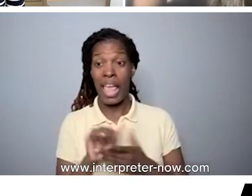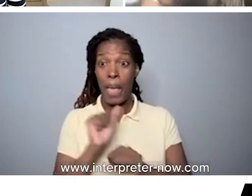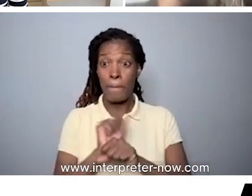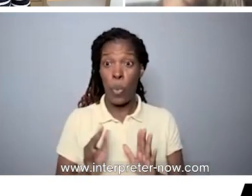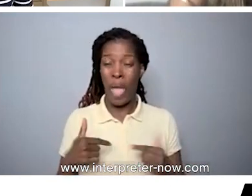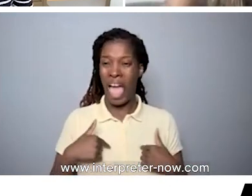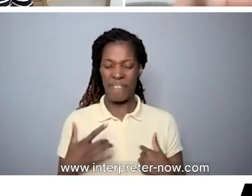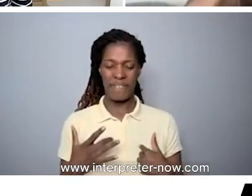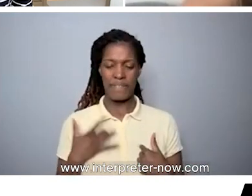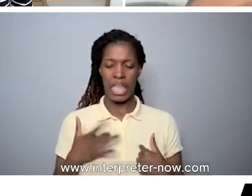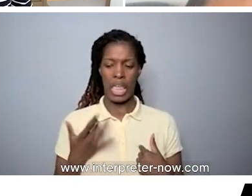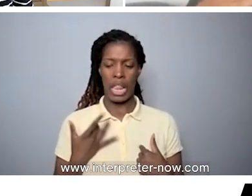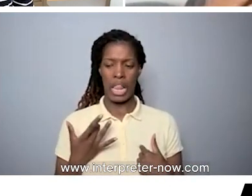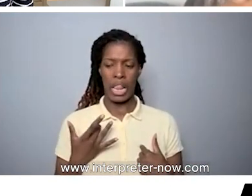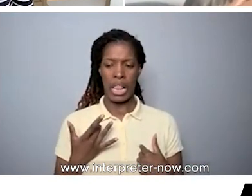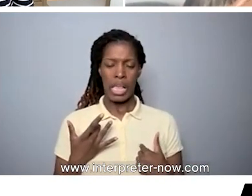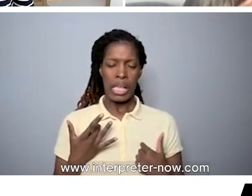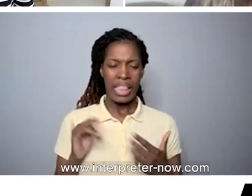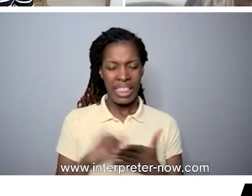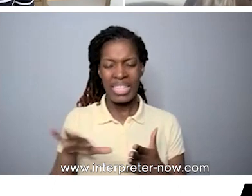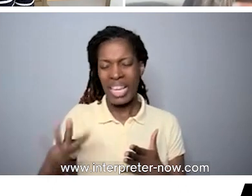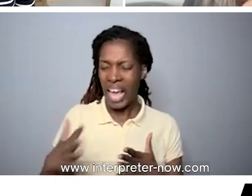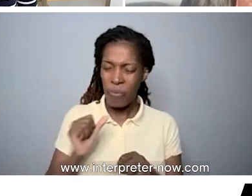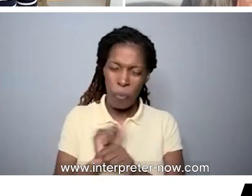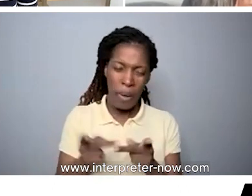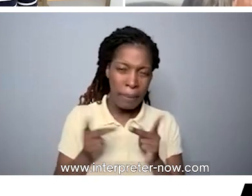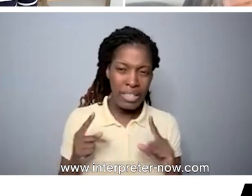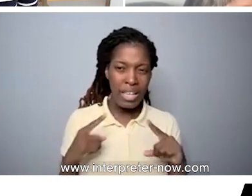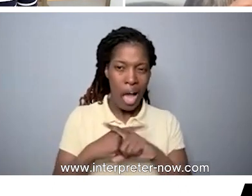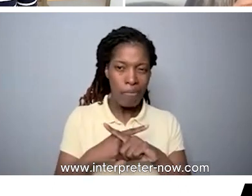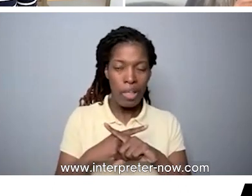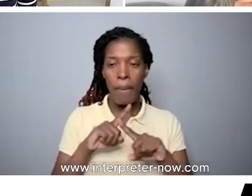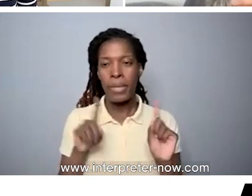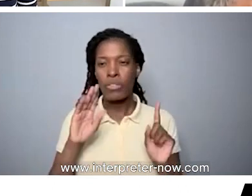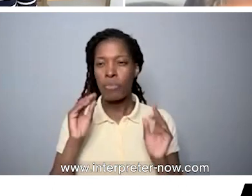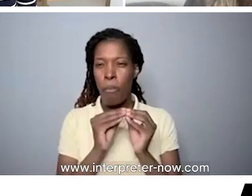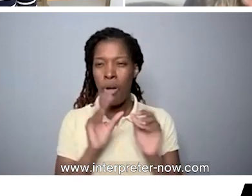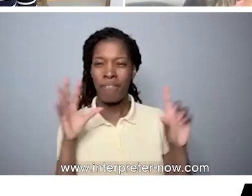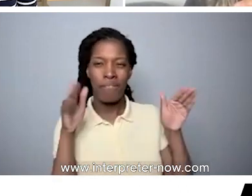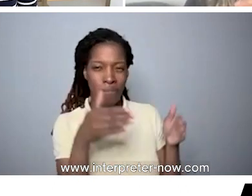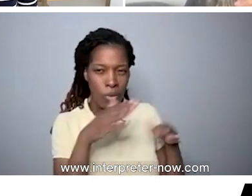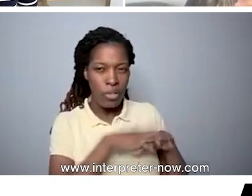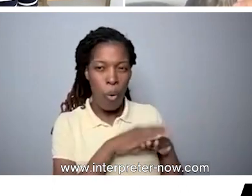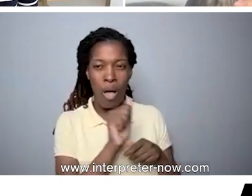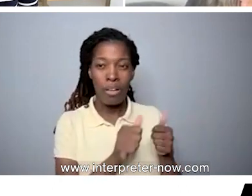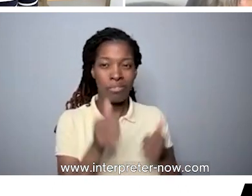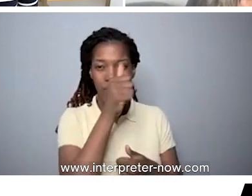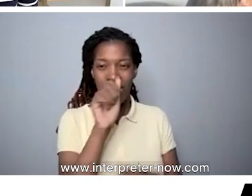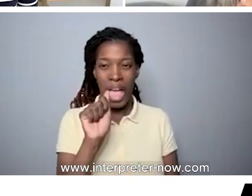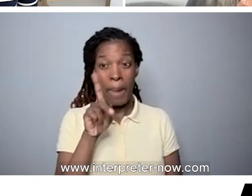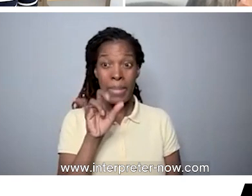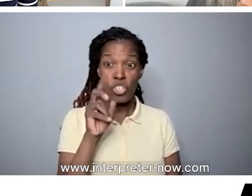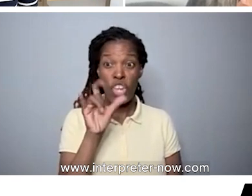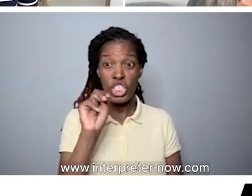administration than kind of one particular human. You know, we've had people kind of use our